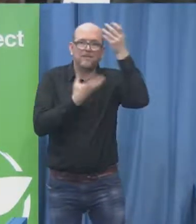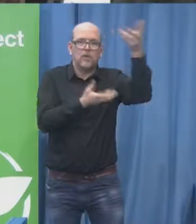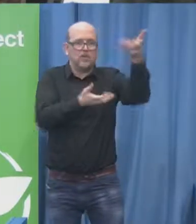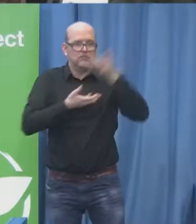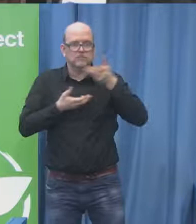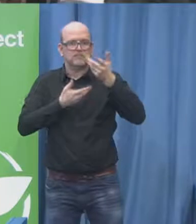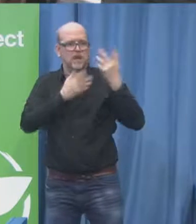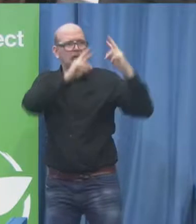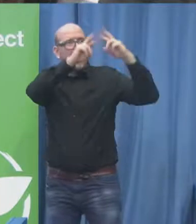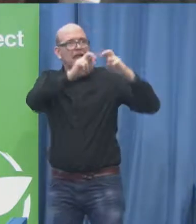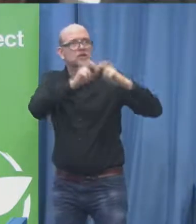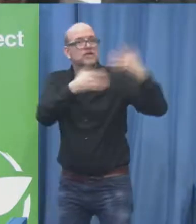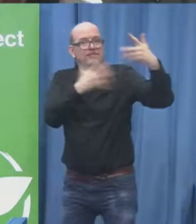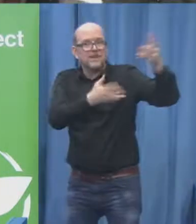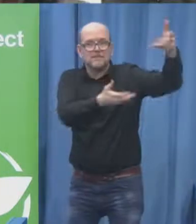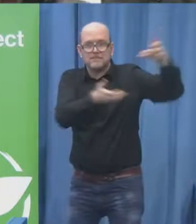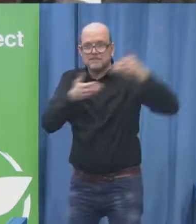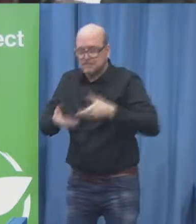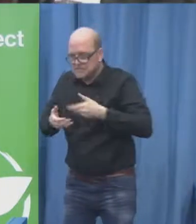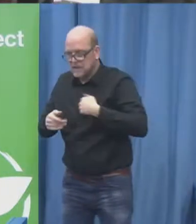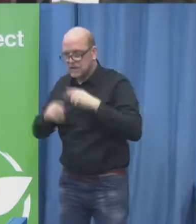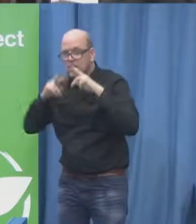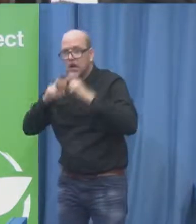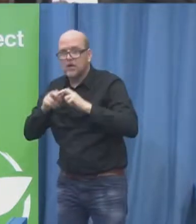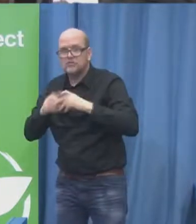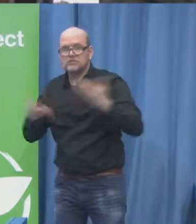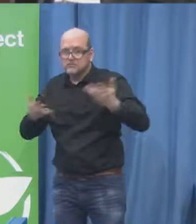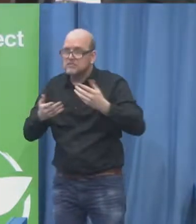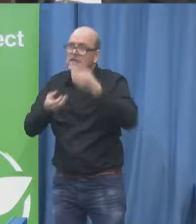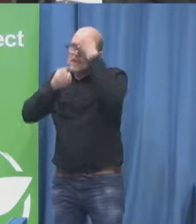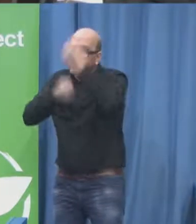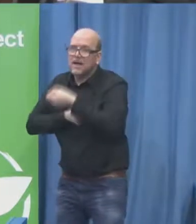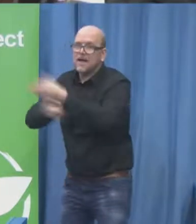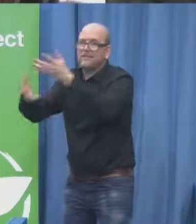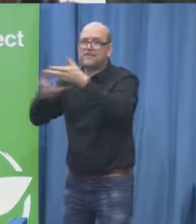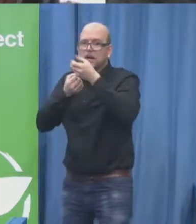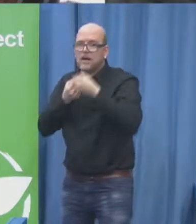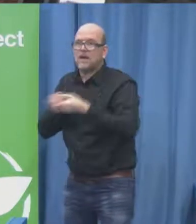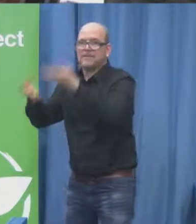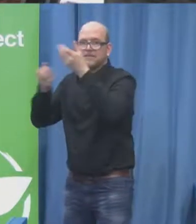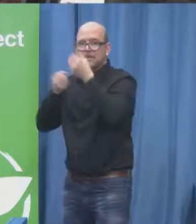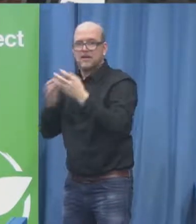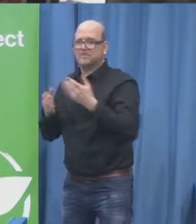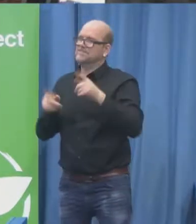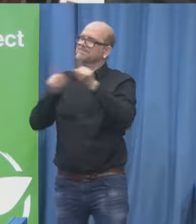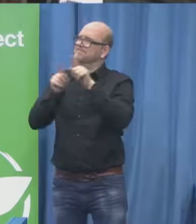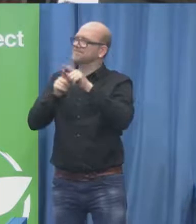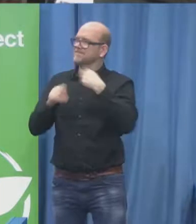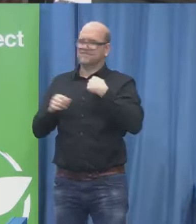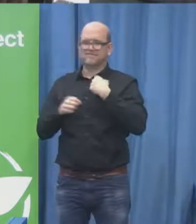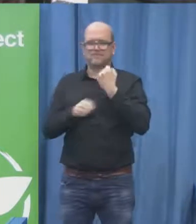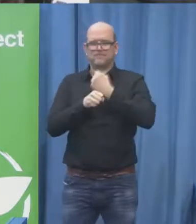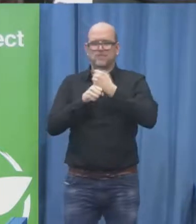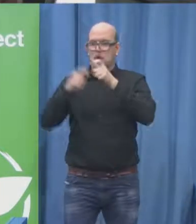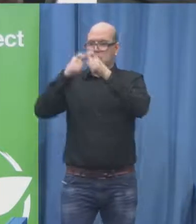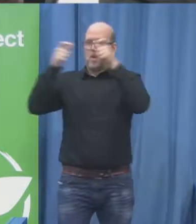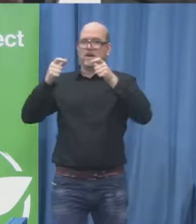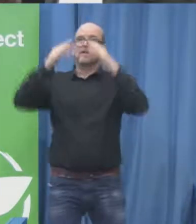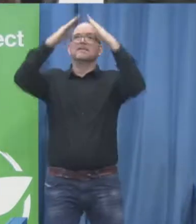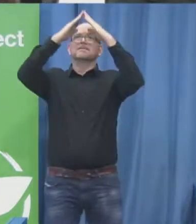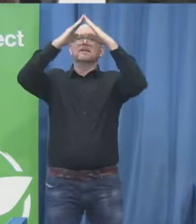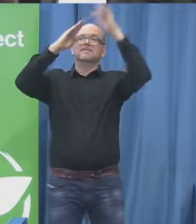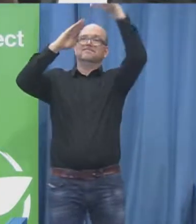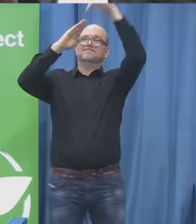under the umbrella of the Zero project and its team here in Vienna under the lead of